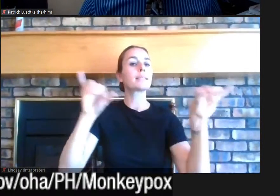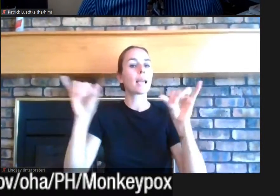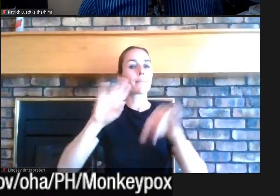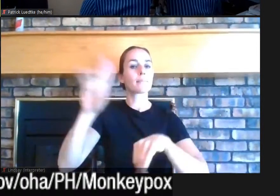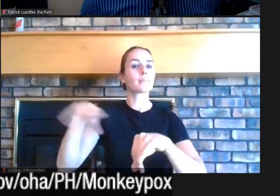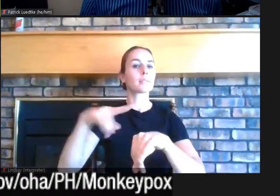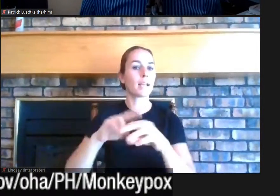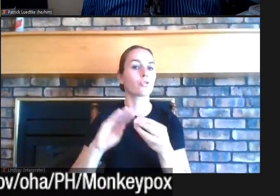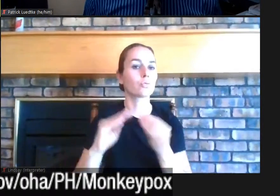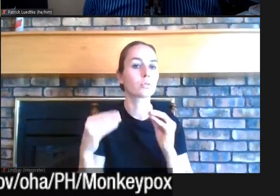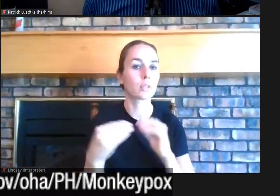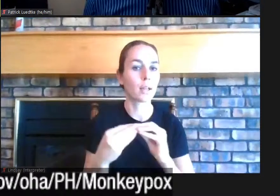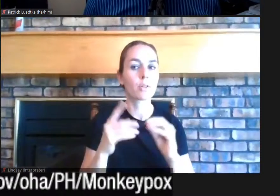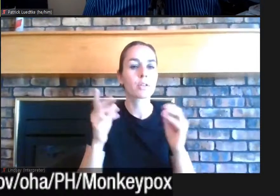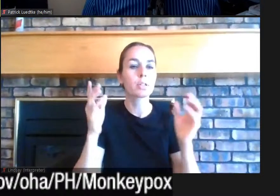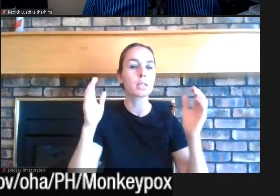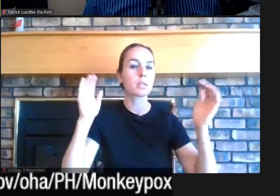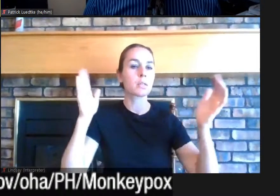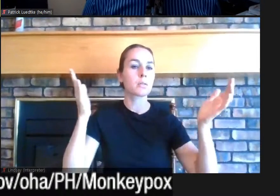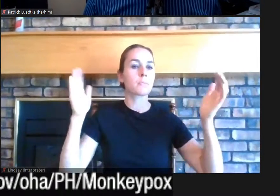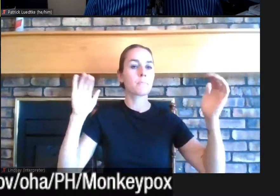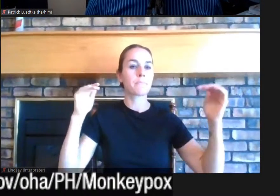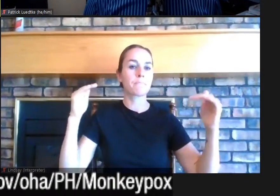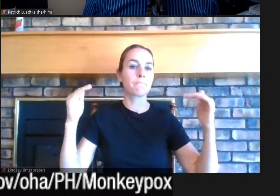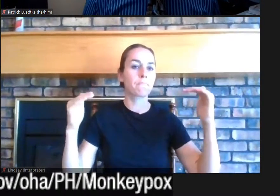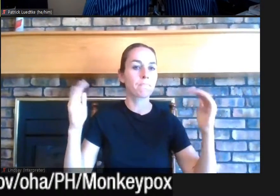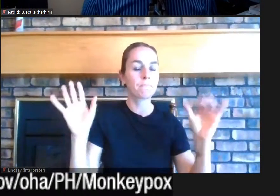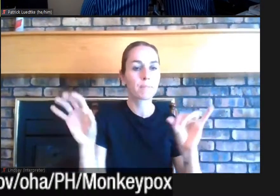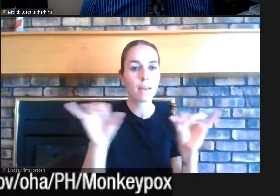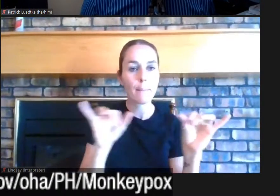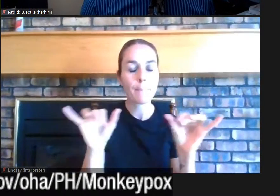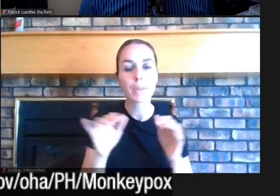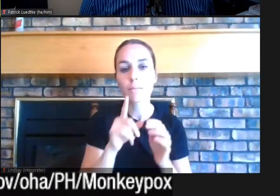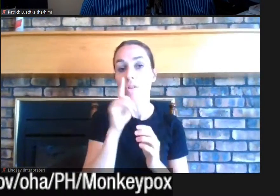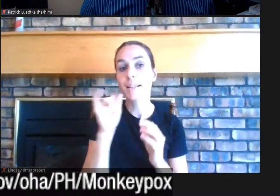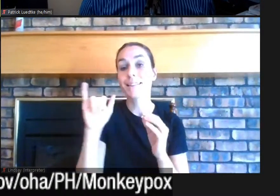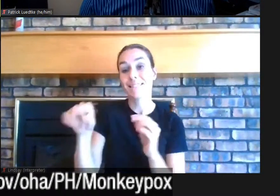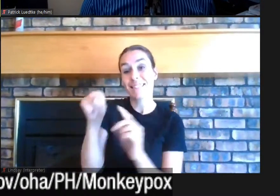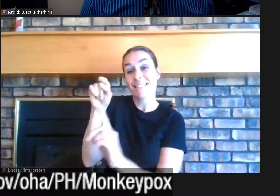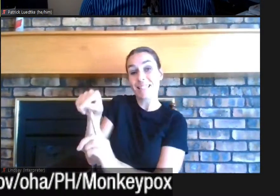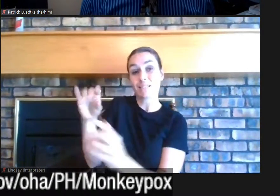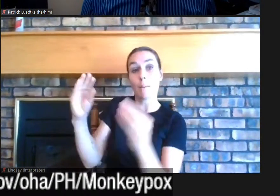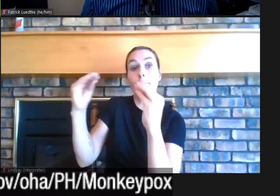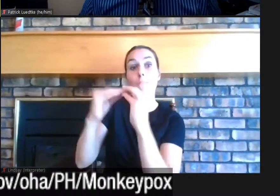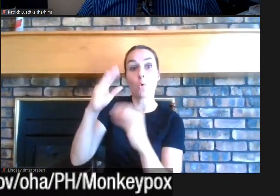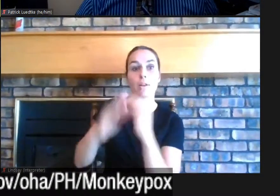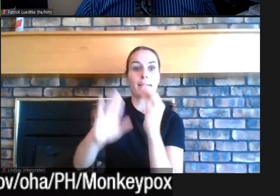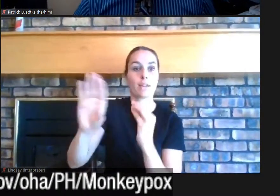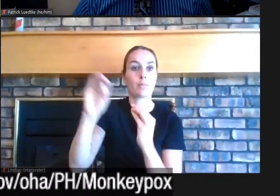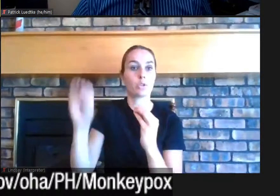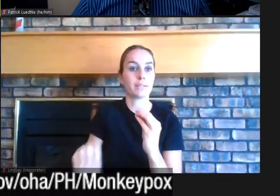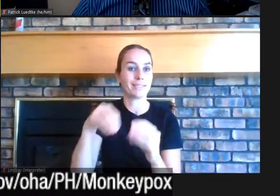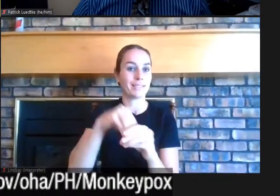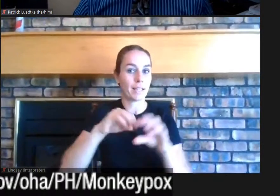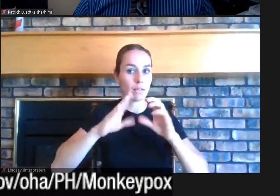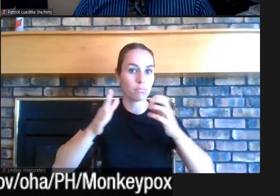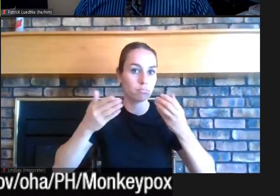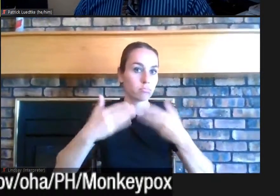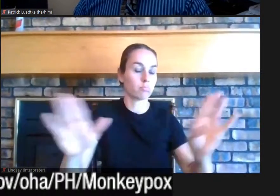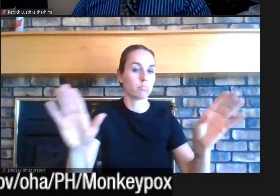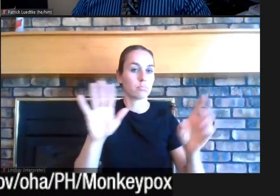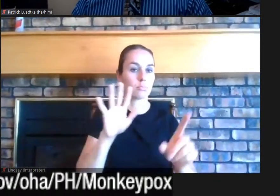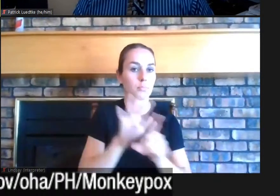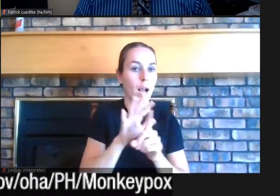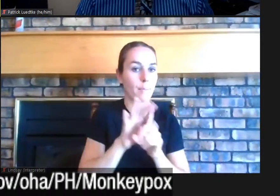represent a similar proportion, and that's more than their percentage in the population. So they do seem to be getting this, or at least